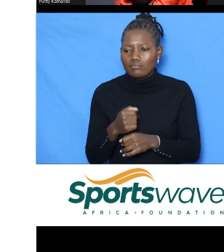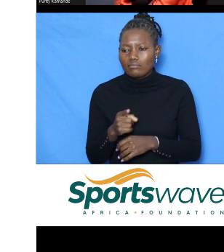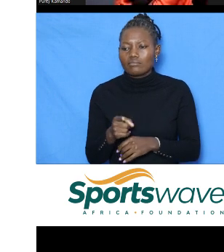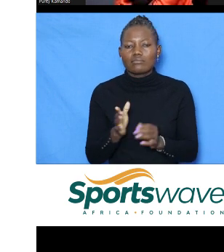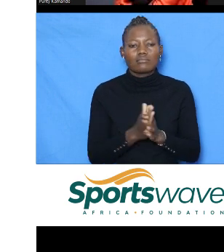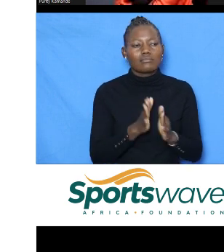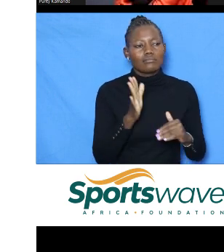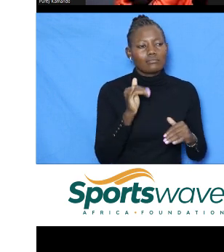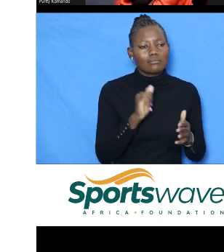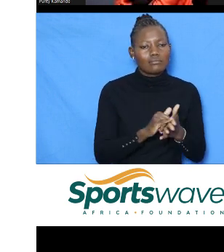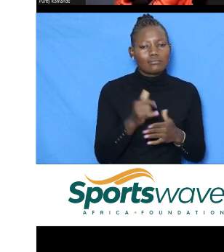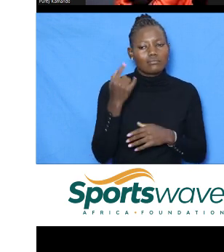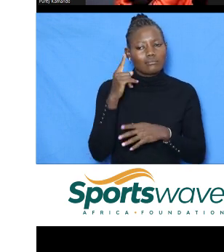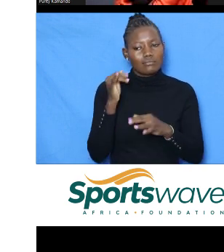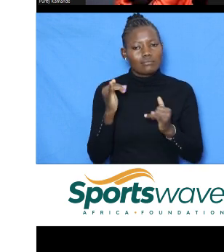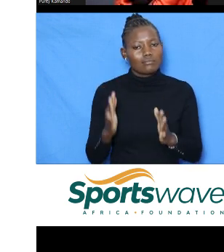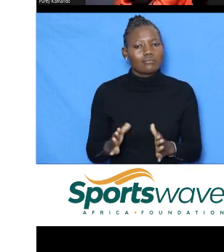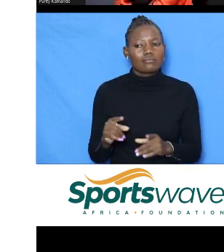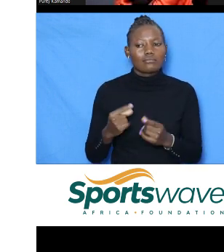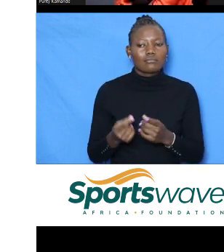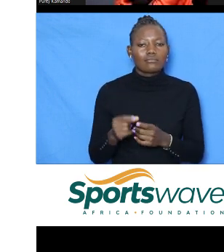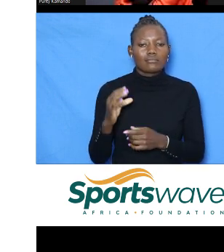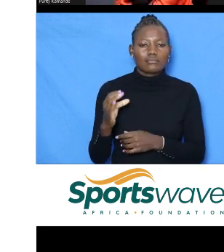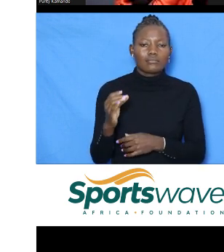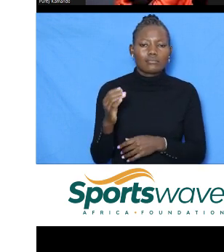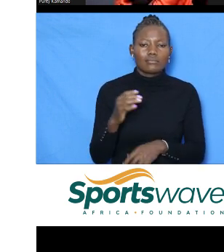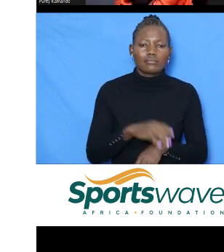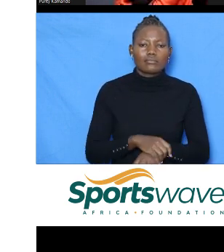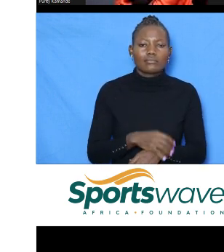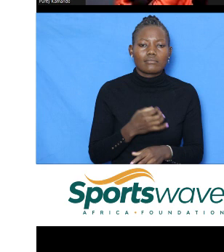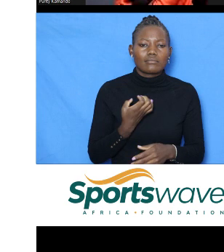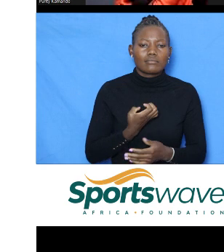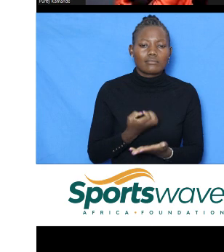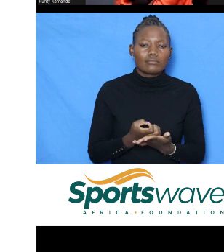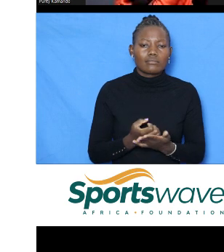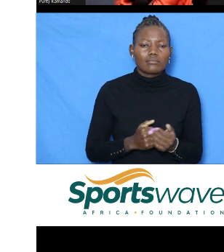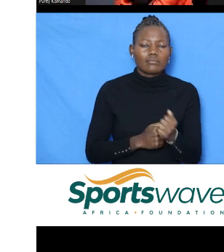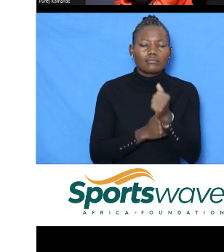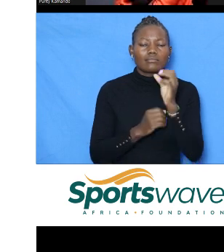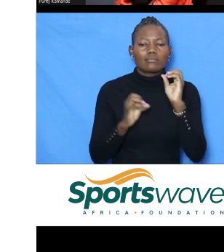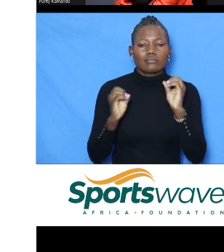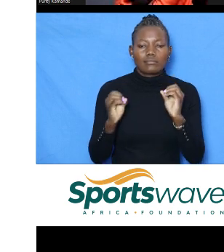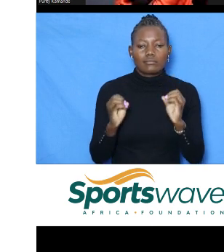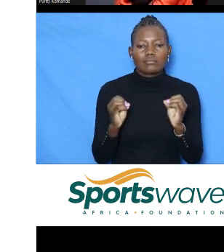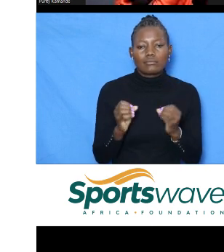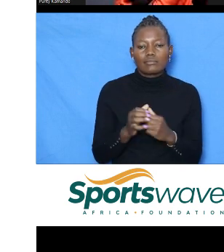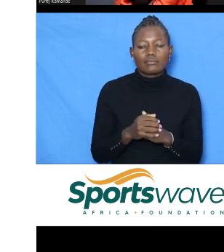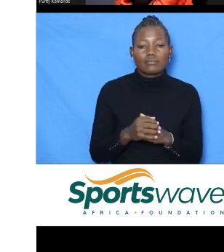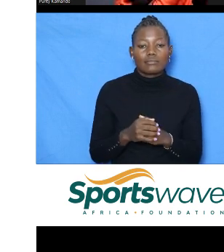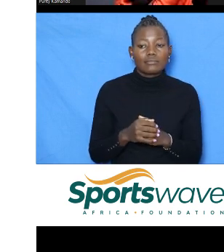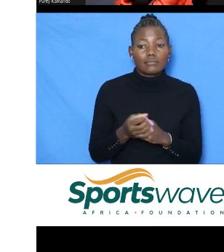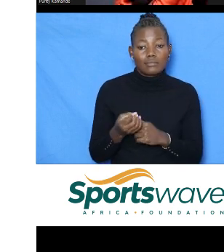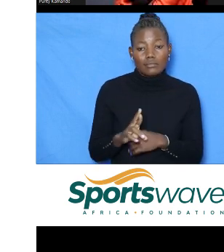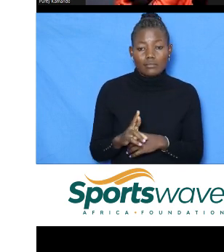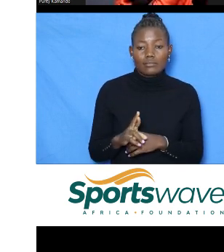do this and this for the athlete. So Group C supplements, you'll find evidence is not supportive of these claims amongst athletes, or